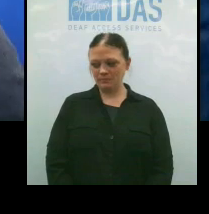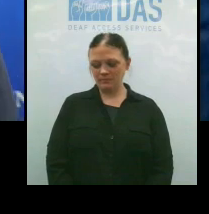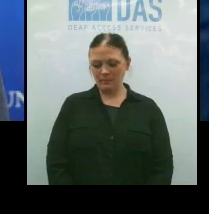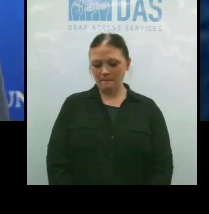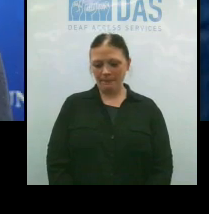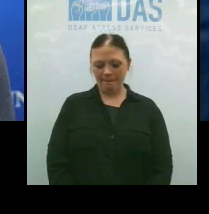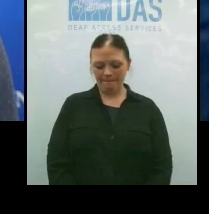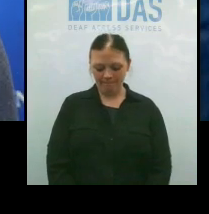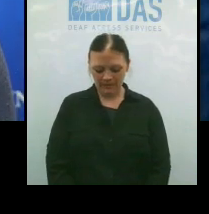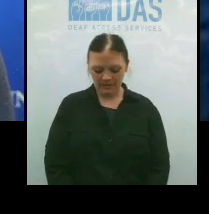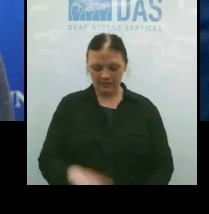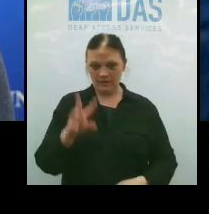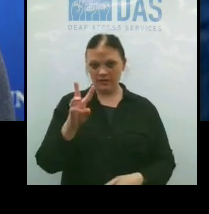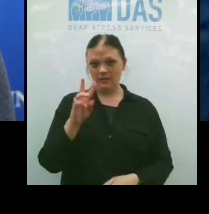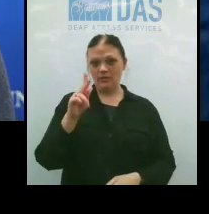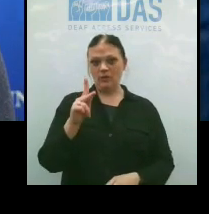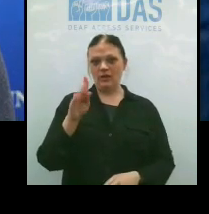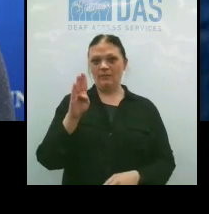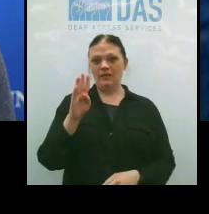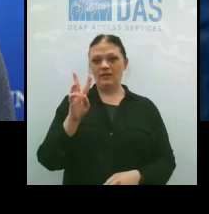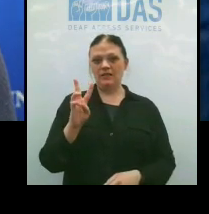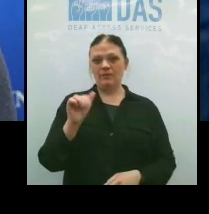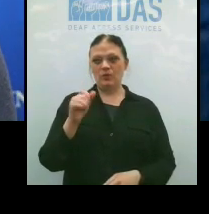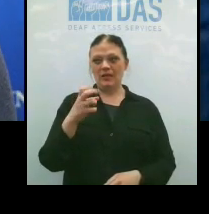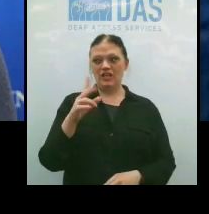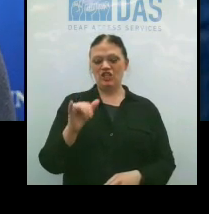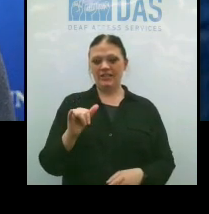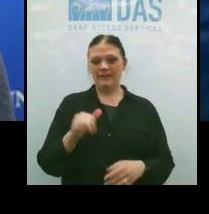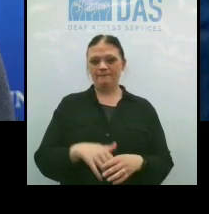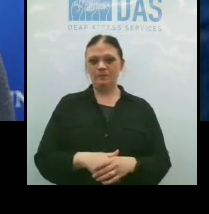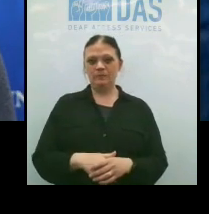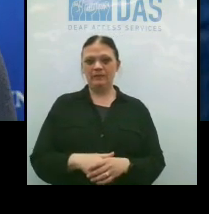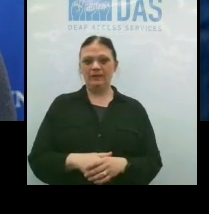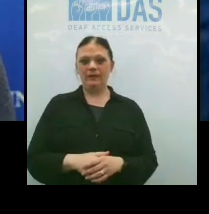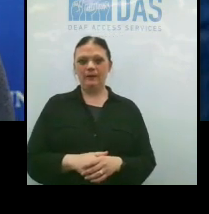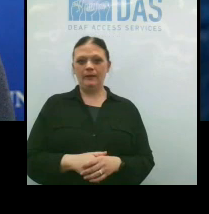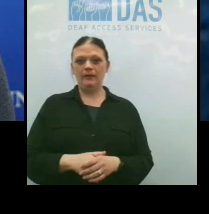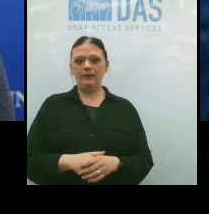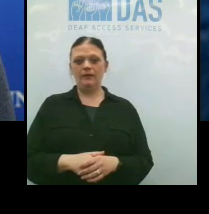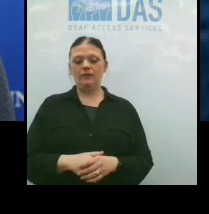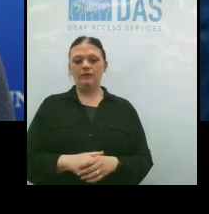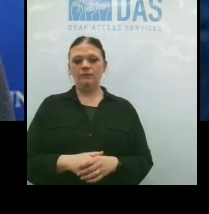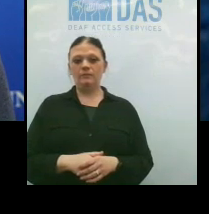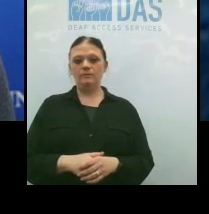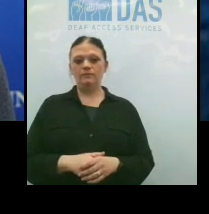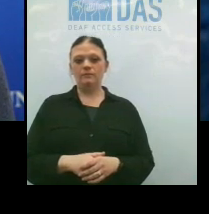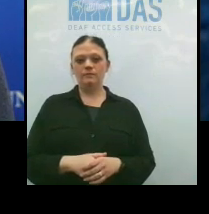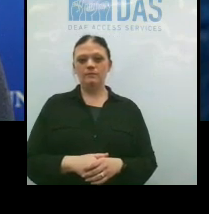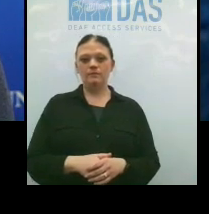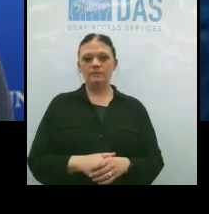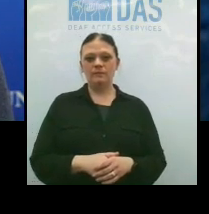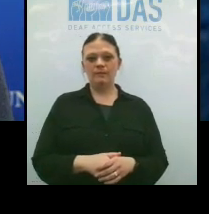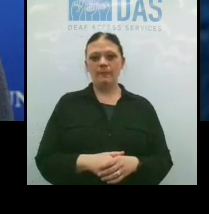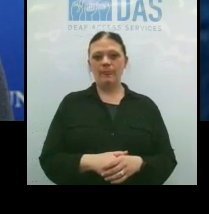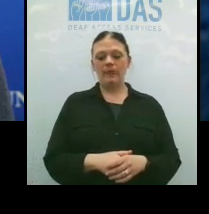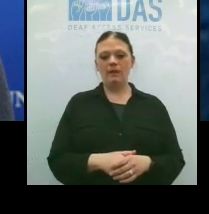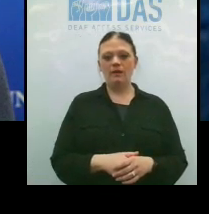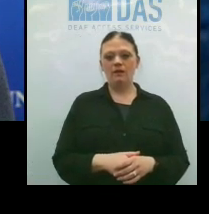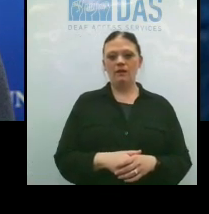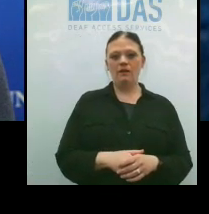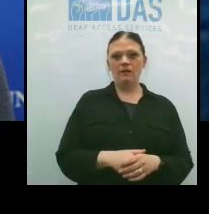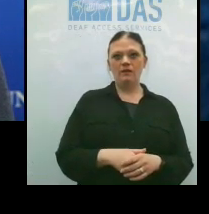on? If not, WKBW TV, Ashley Rowe. Hi, Mark. Yeah, this is actually a question about the Buffalo